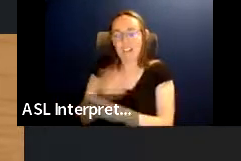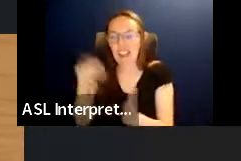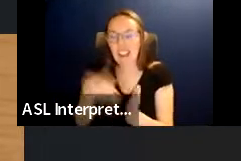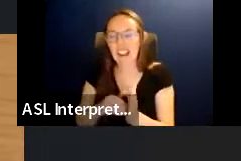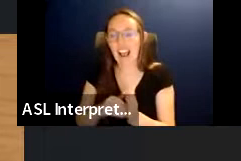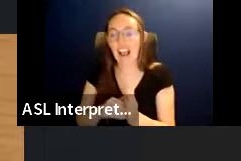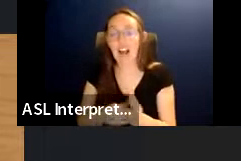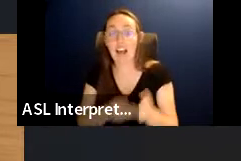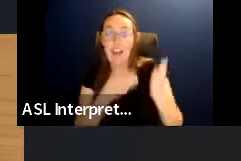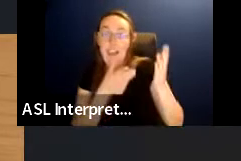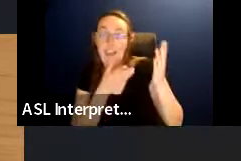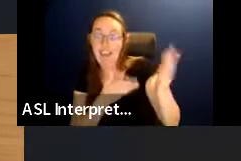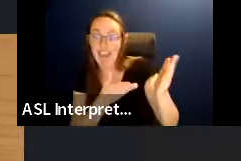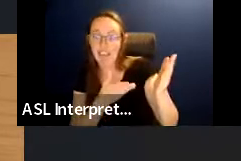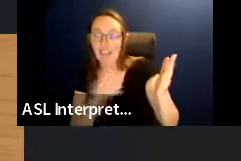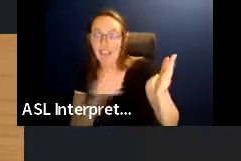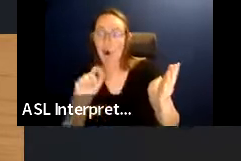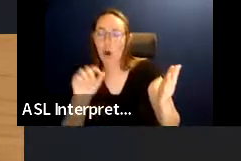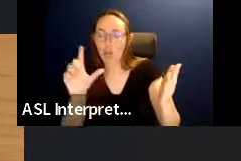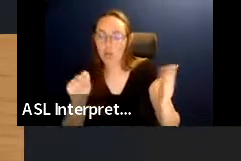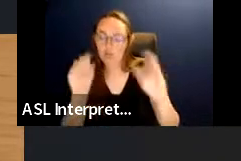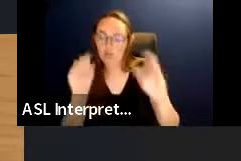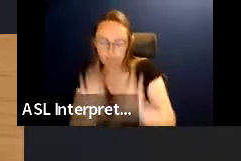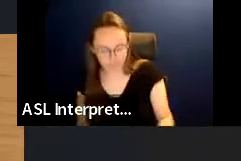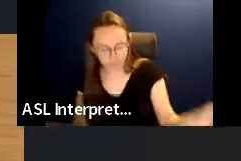tools that I use.